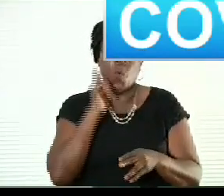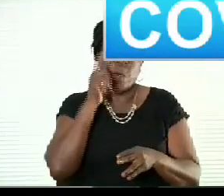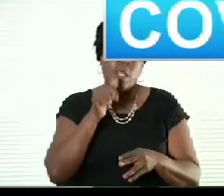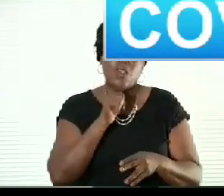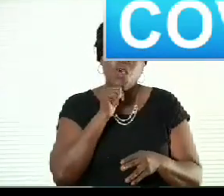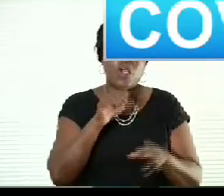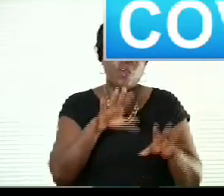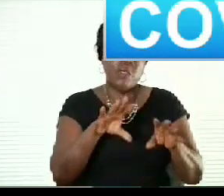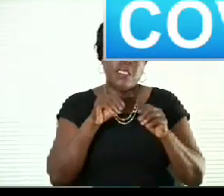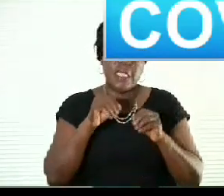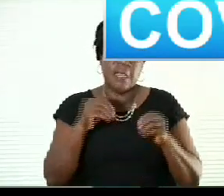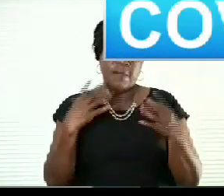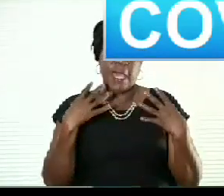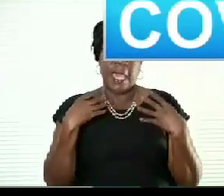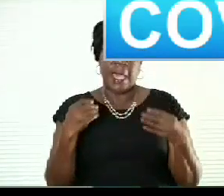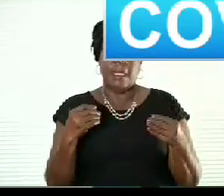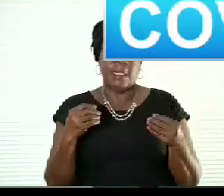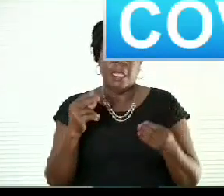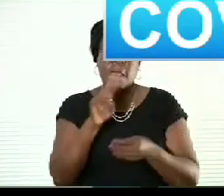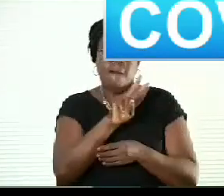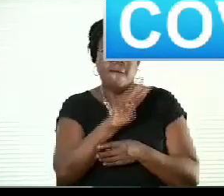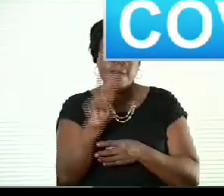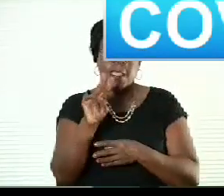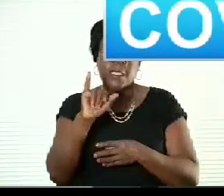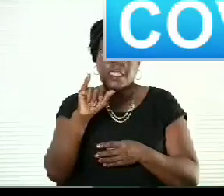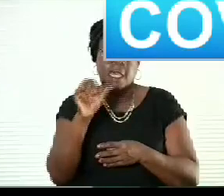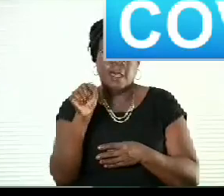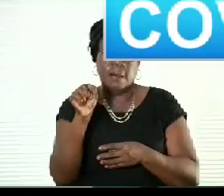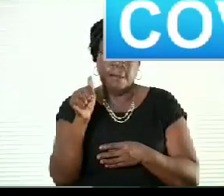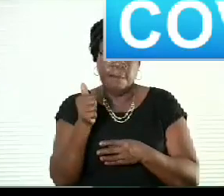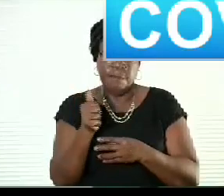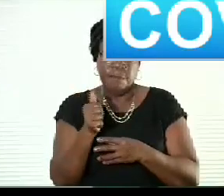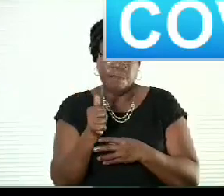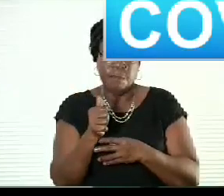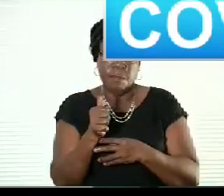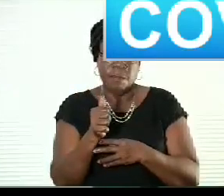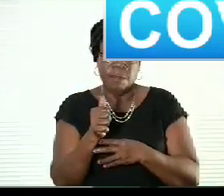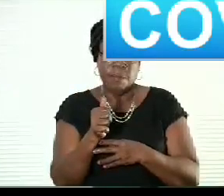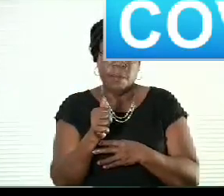a health visa, those medium-risk travelers, and those low-risk travelers.